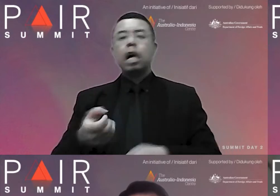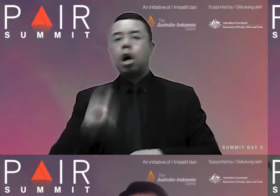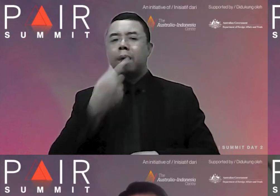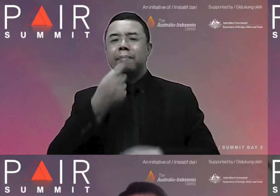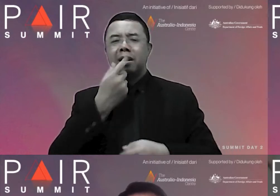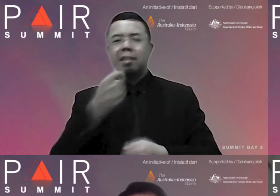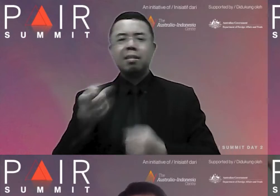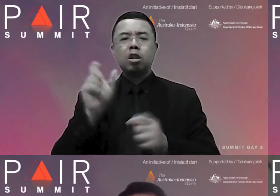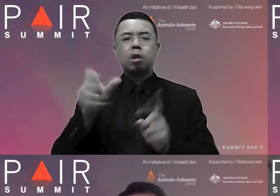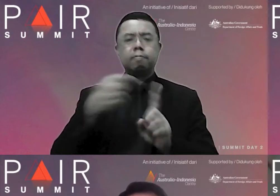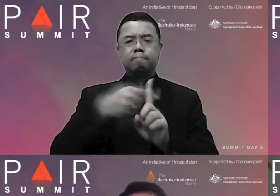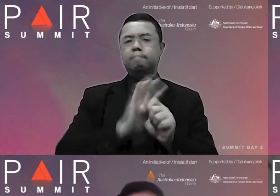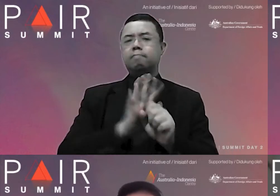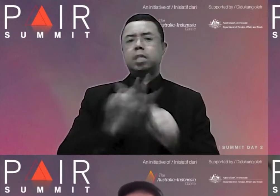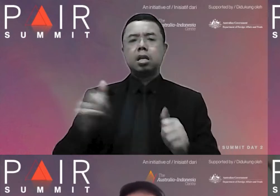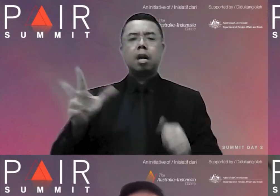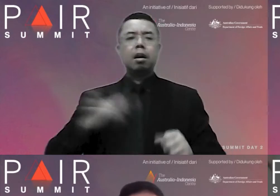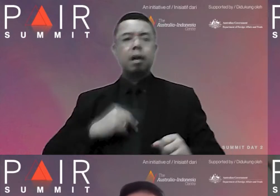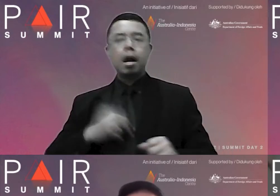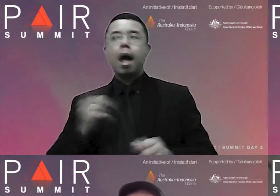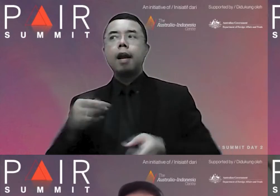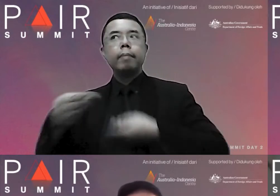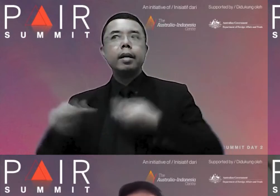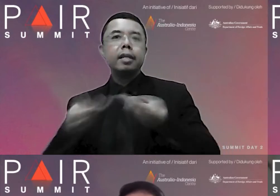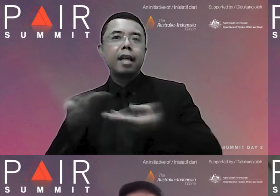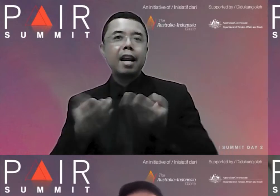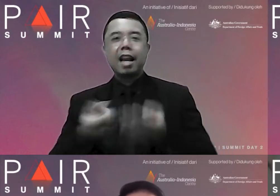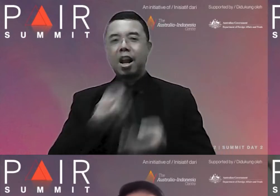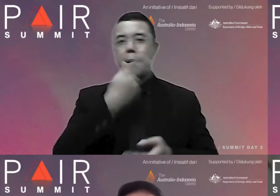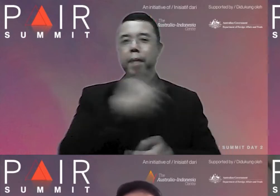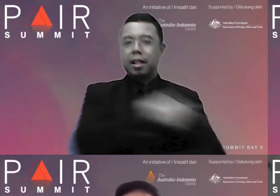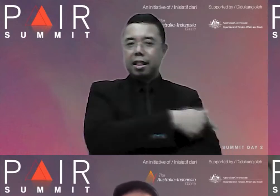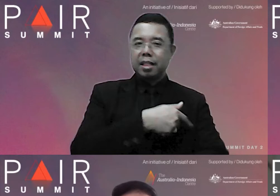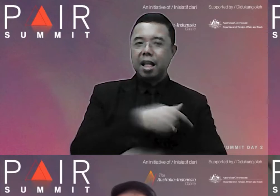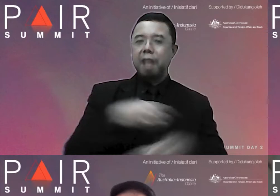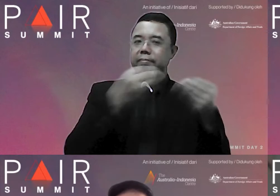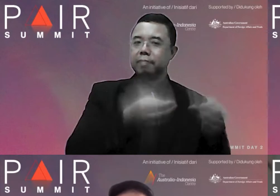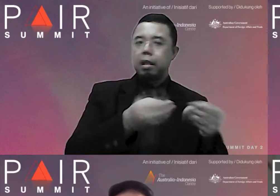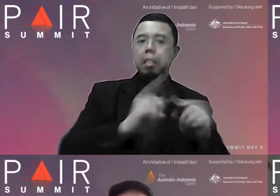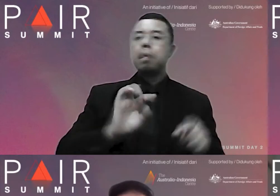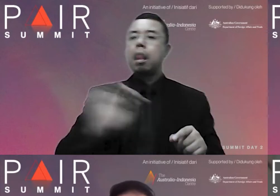treat the staff who are getting infected, but others, they just have to self-isolate at home